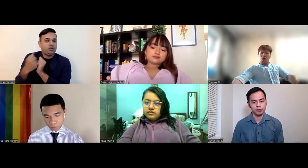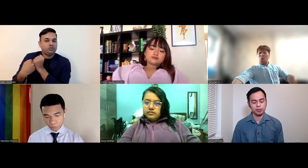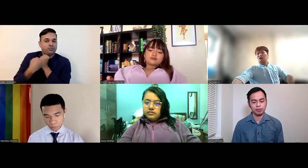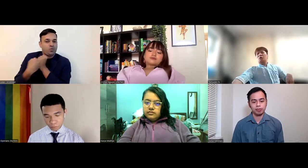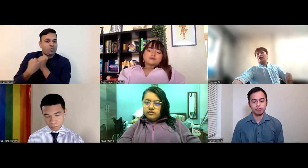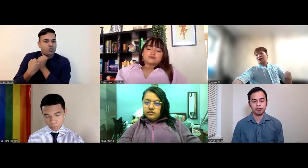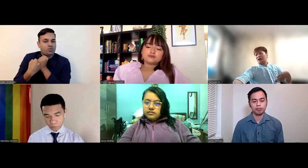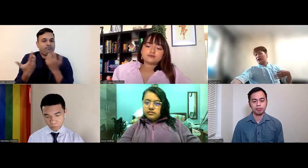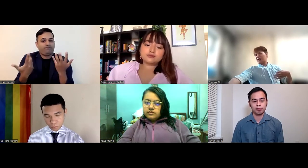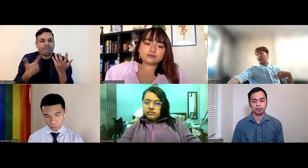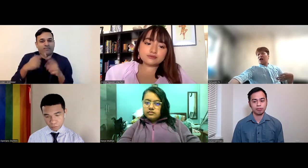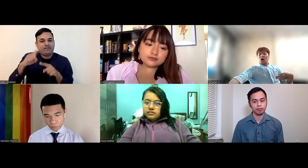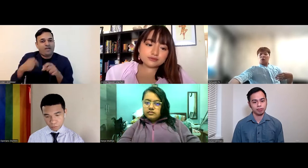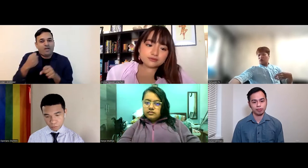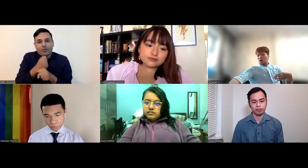I